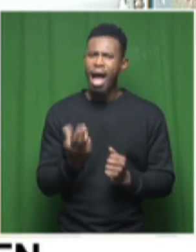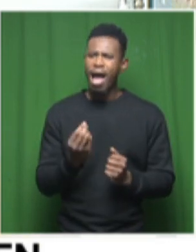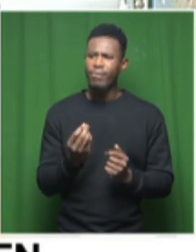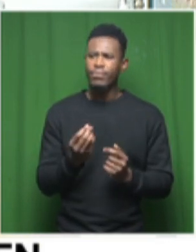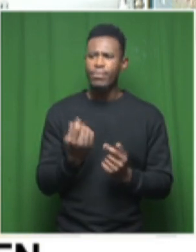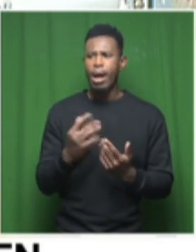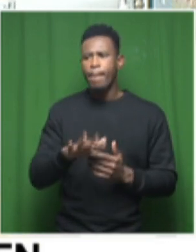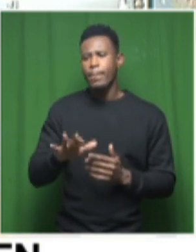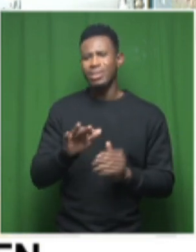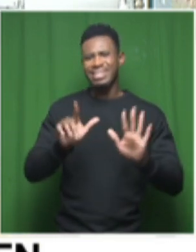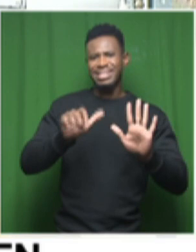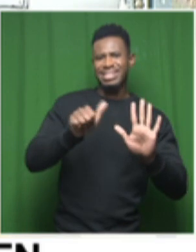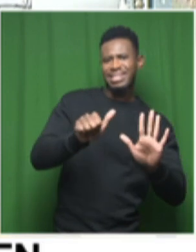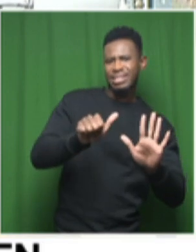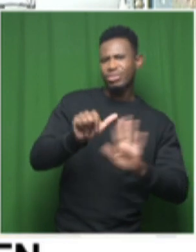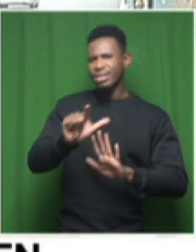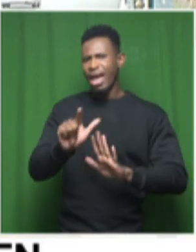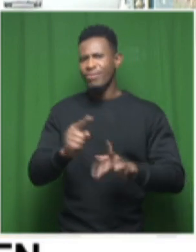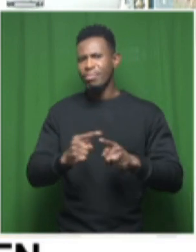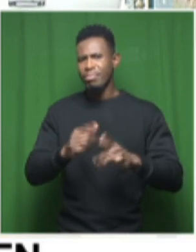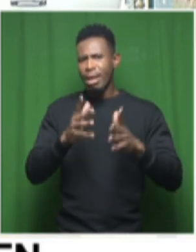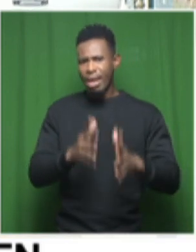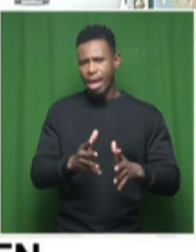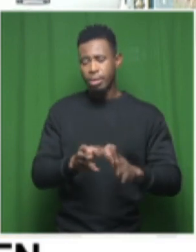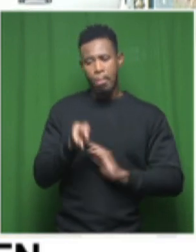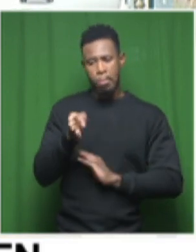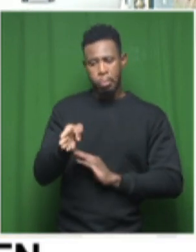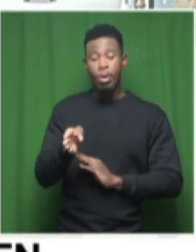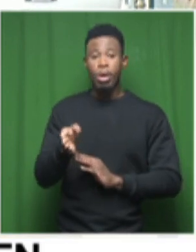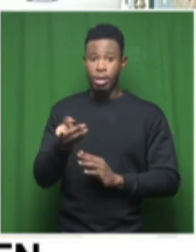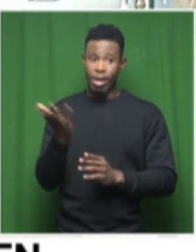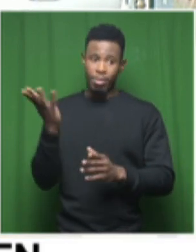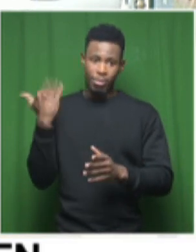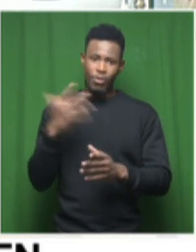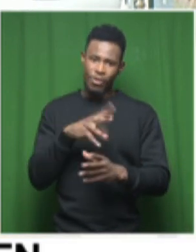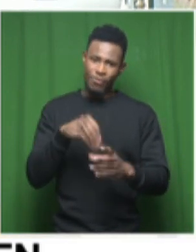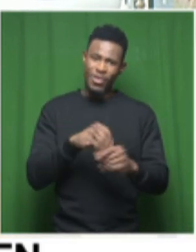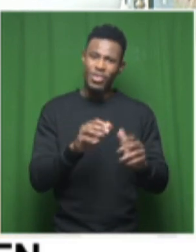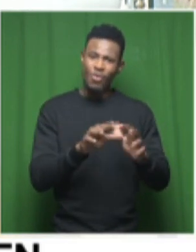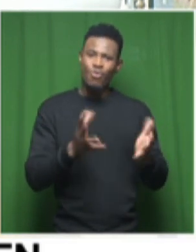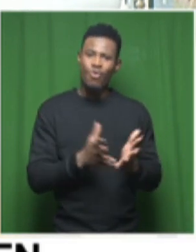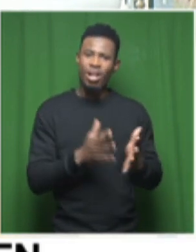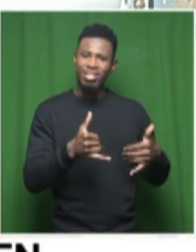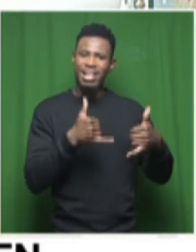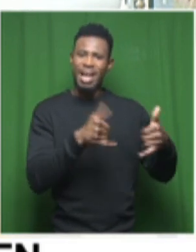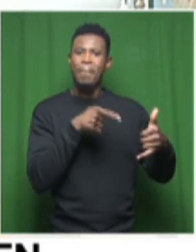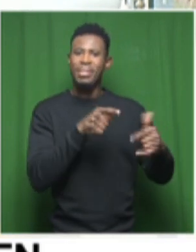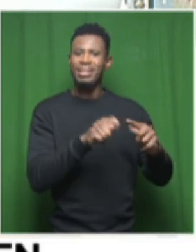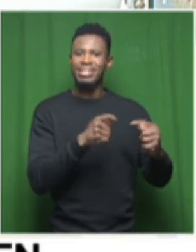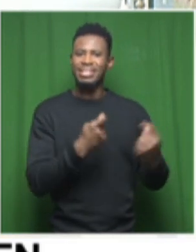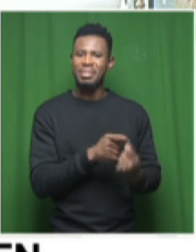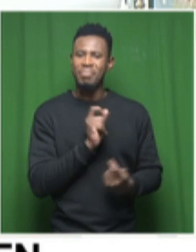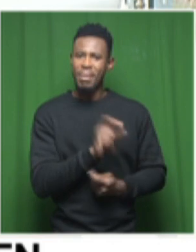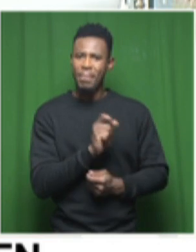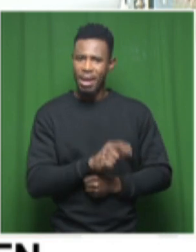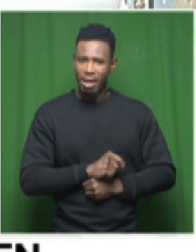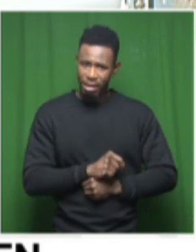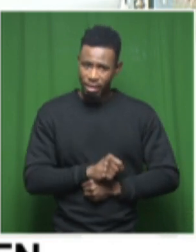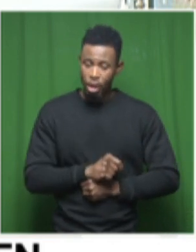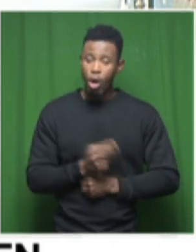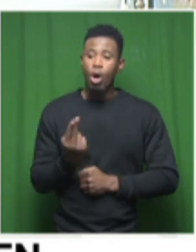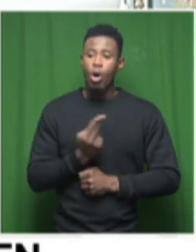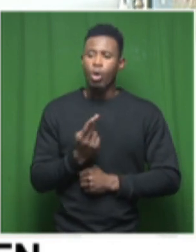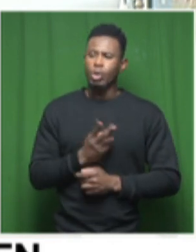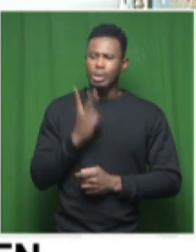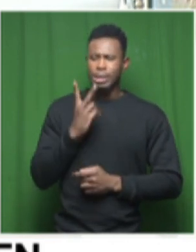6-7 players that were part of that particular team, and just to go even further than that, you look at the development within